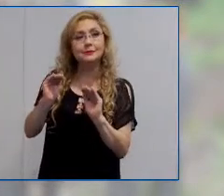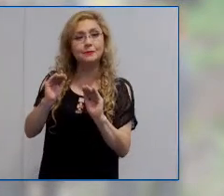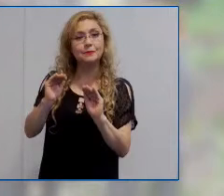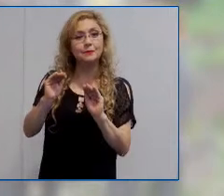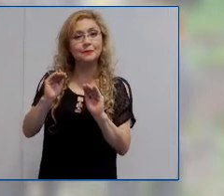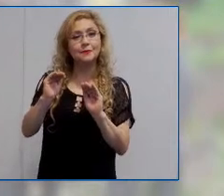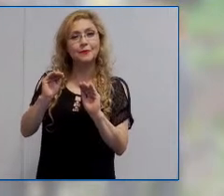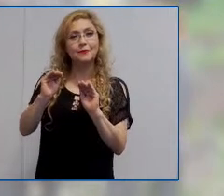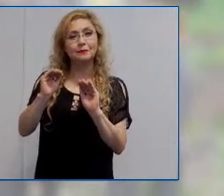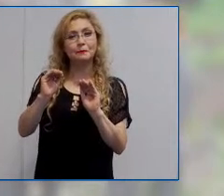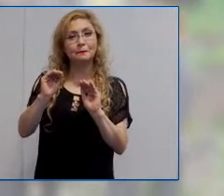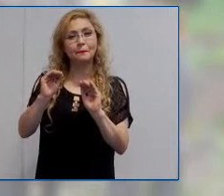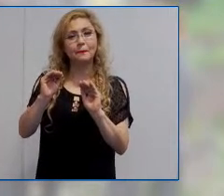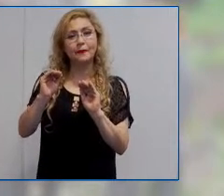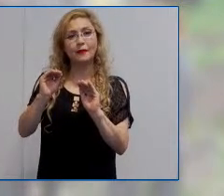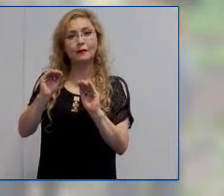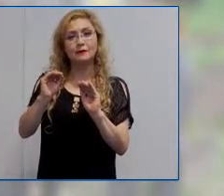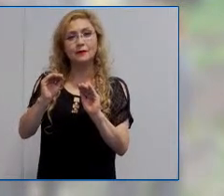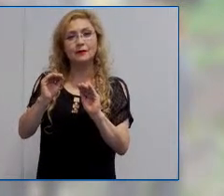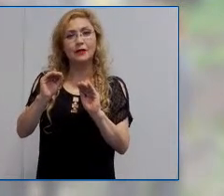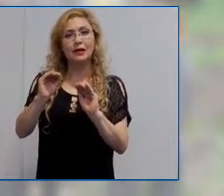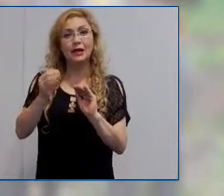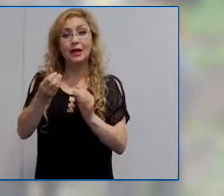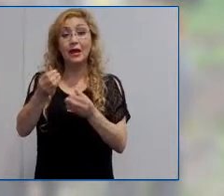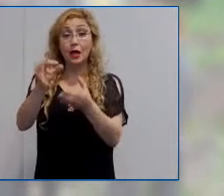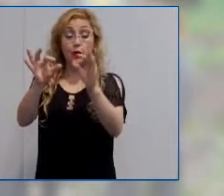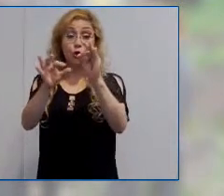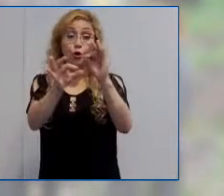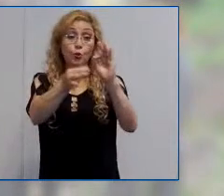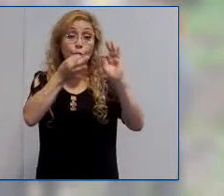And likewise, we have supported